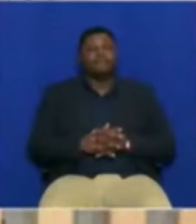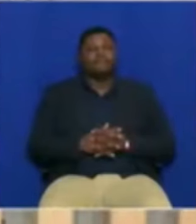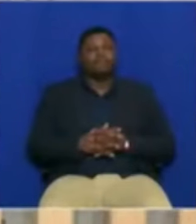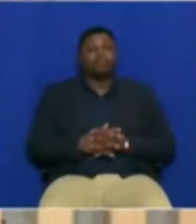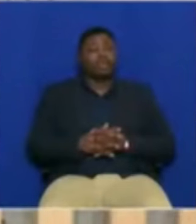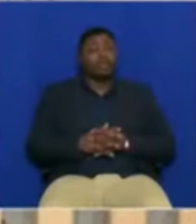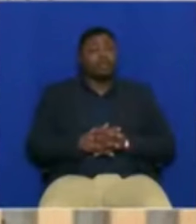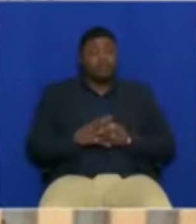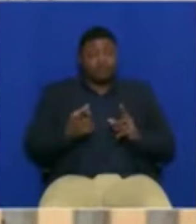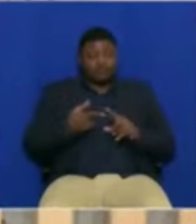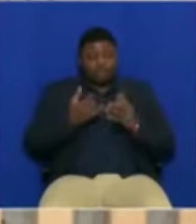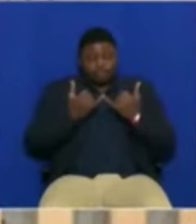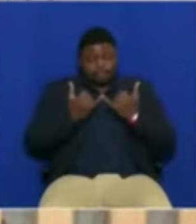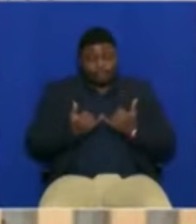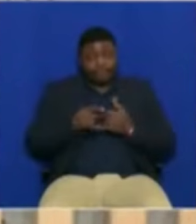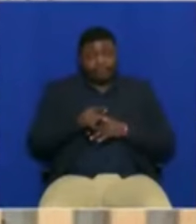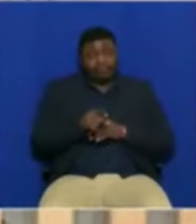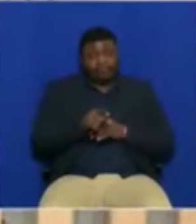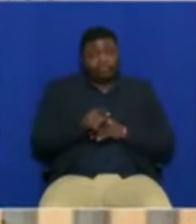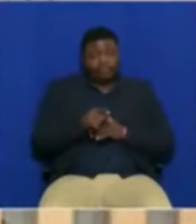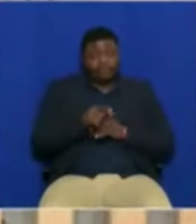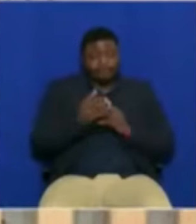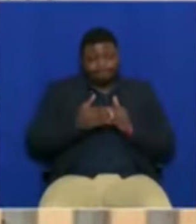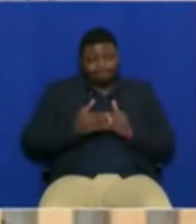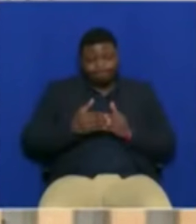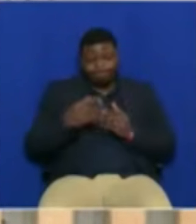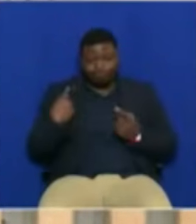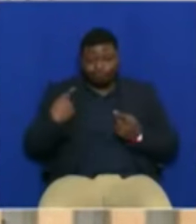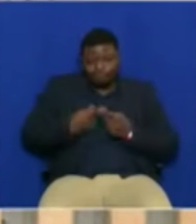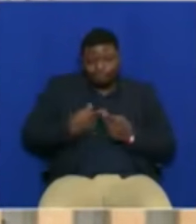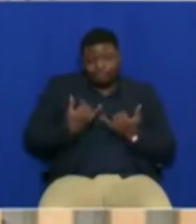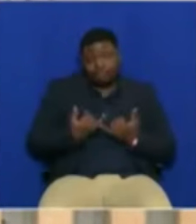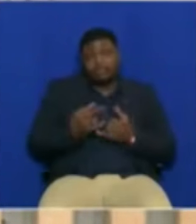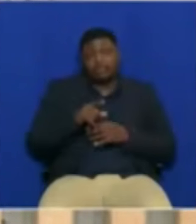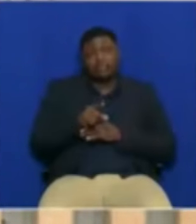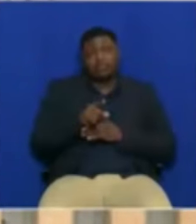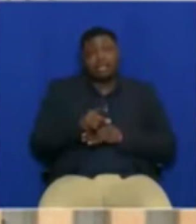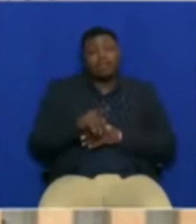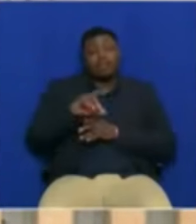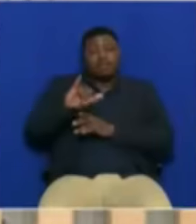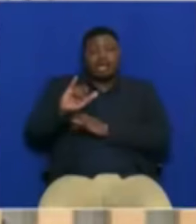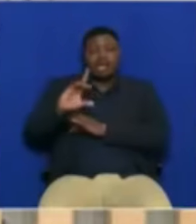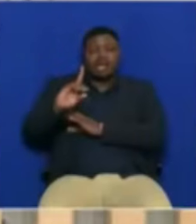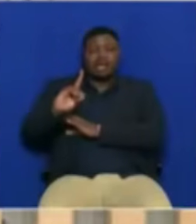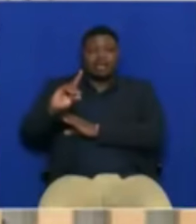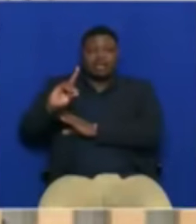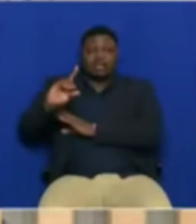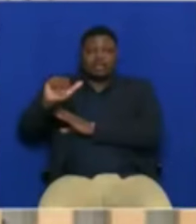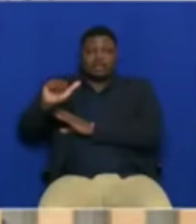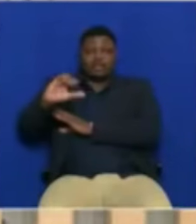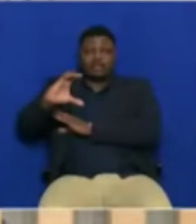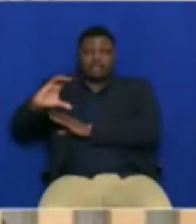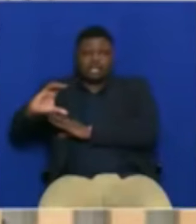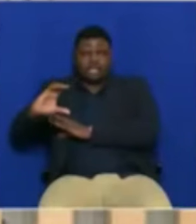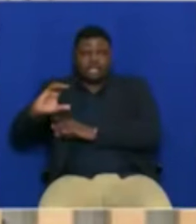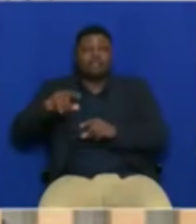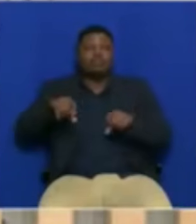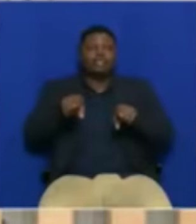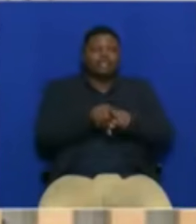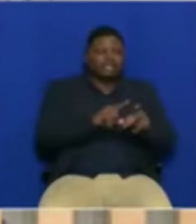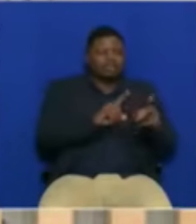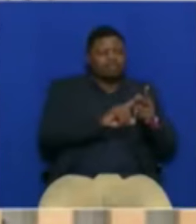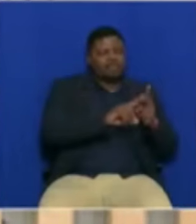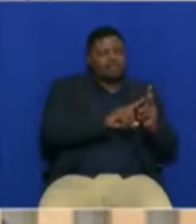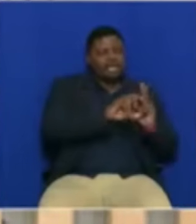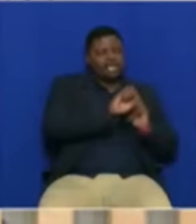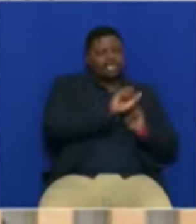between IDEC and SAPS generally about these dockets at all by the 6th of